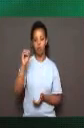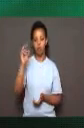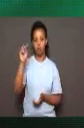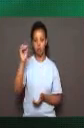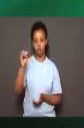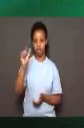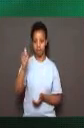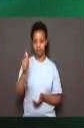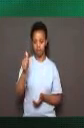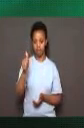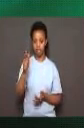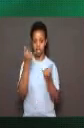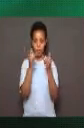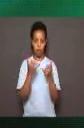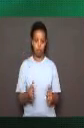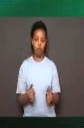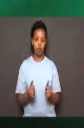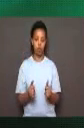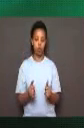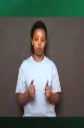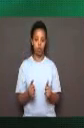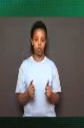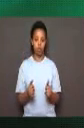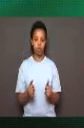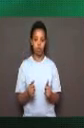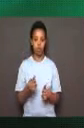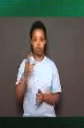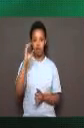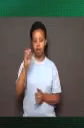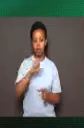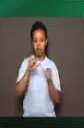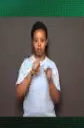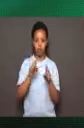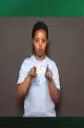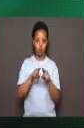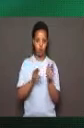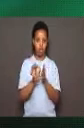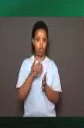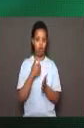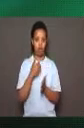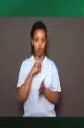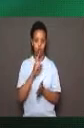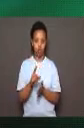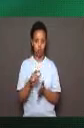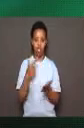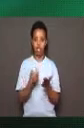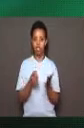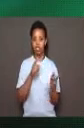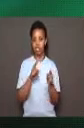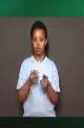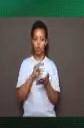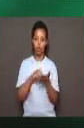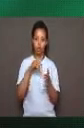Monosaccharides are categorized by the number of carbon atoms that are present in a